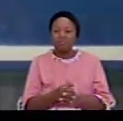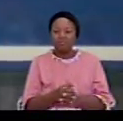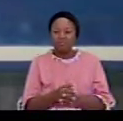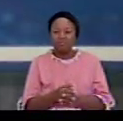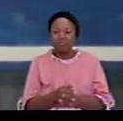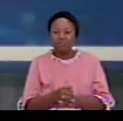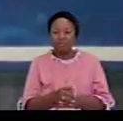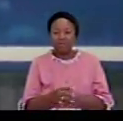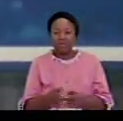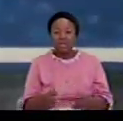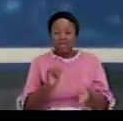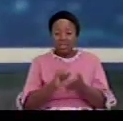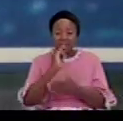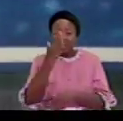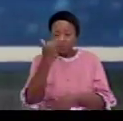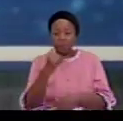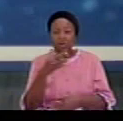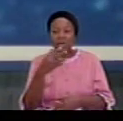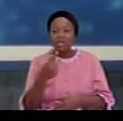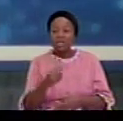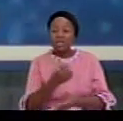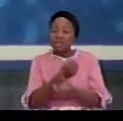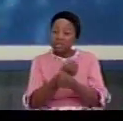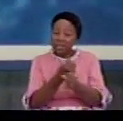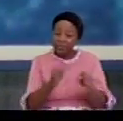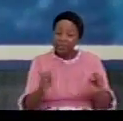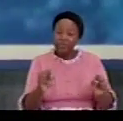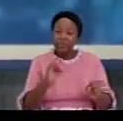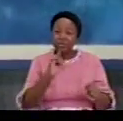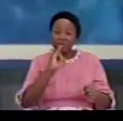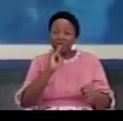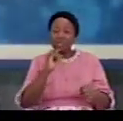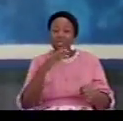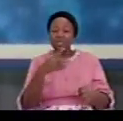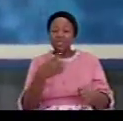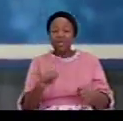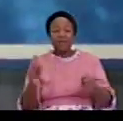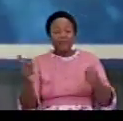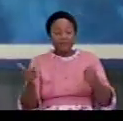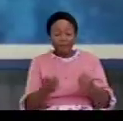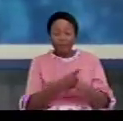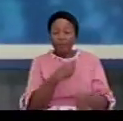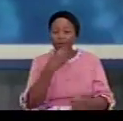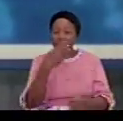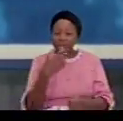That's why the salvation is the first thing.